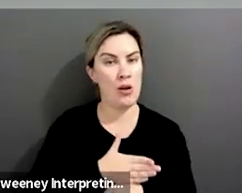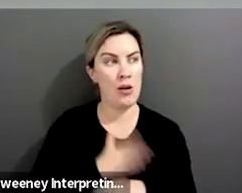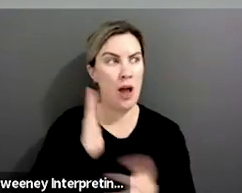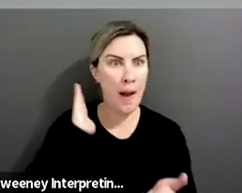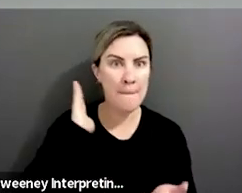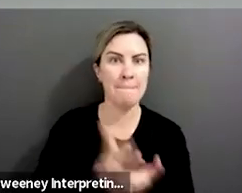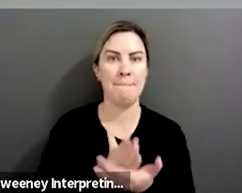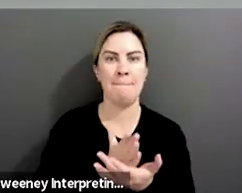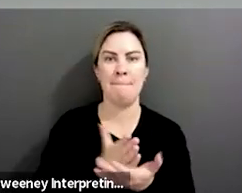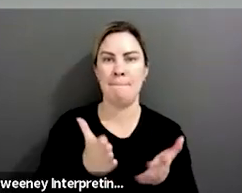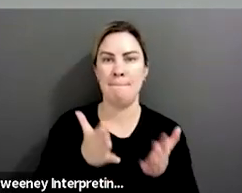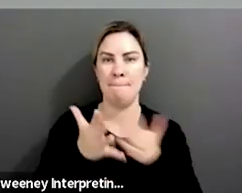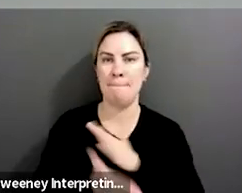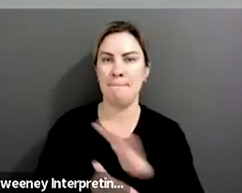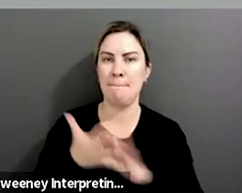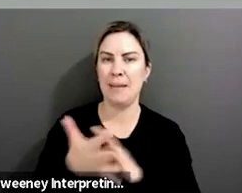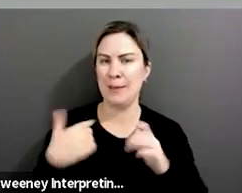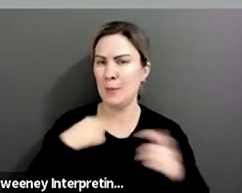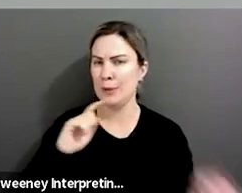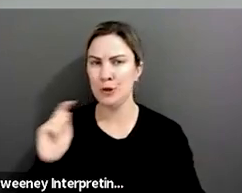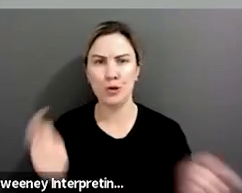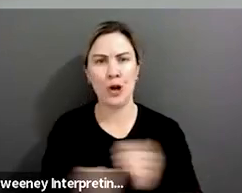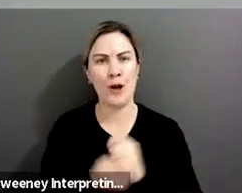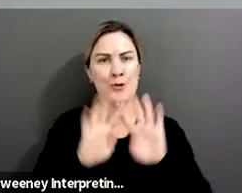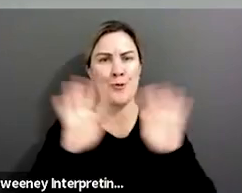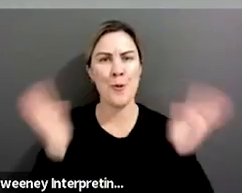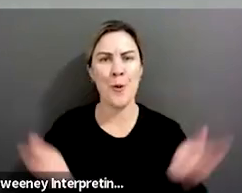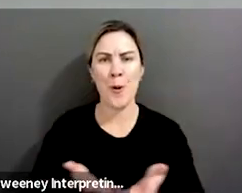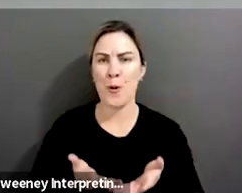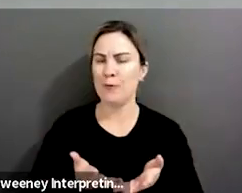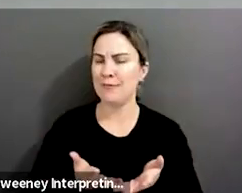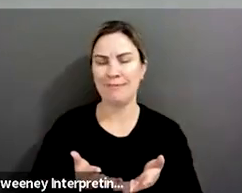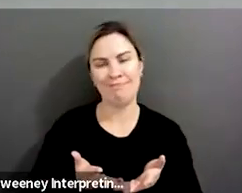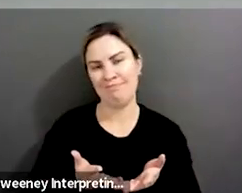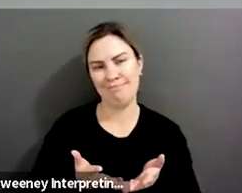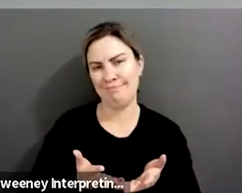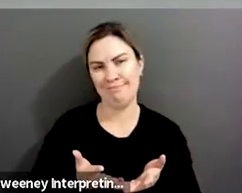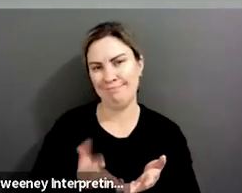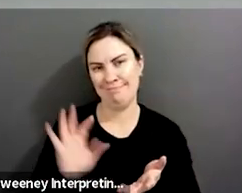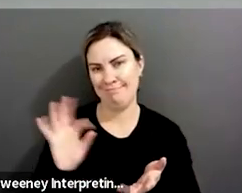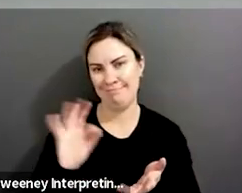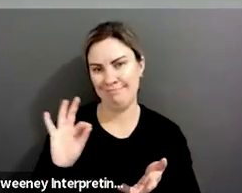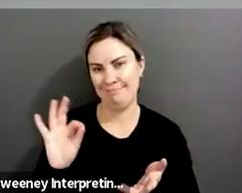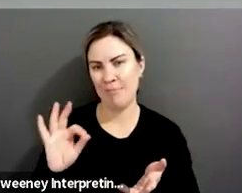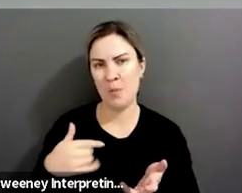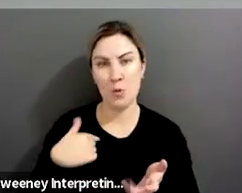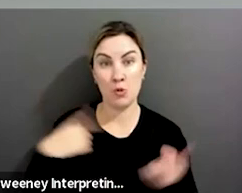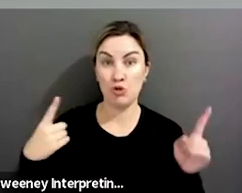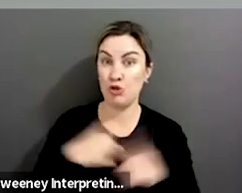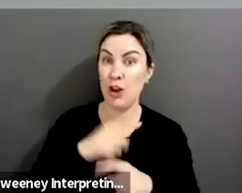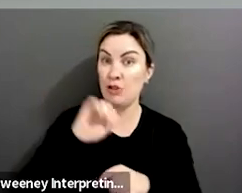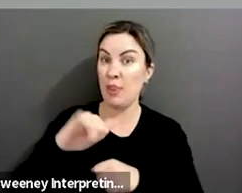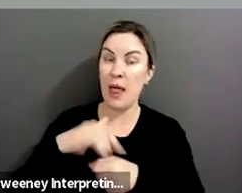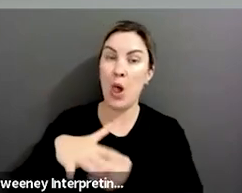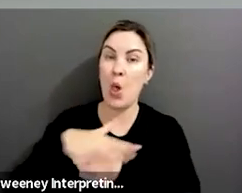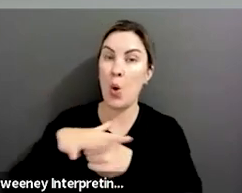allowed us to change the world or radically change local structures in any meaningful way. But what it